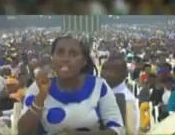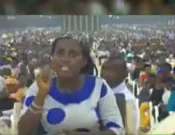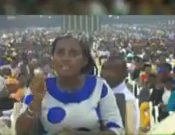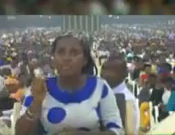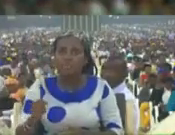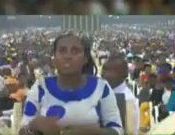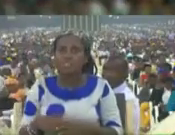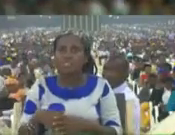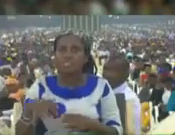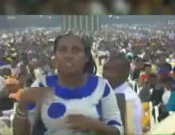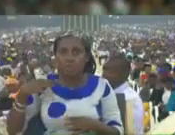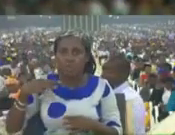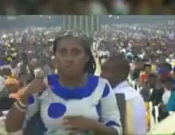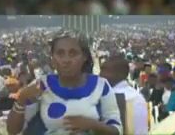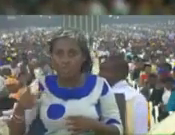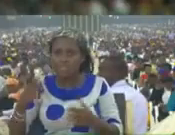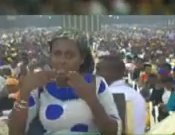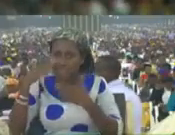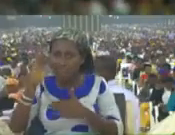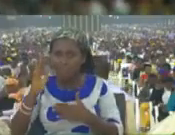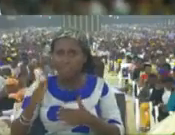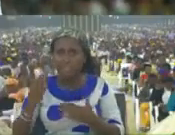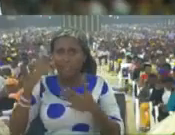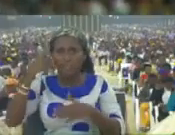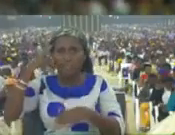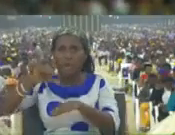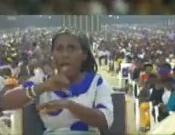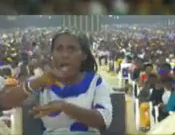Oh, thank God for anointing.